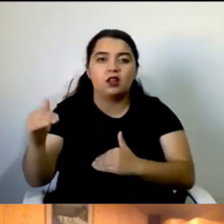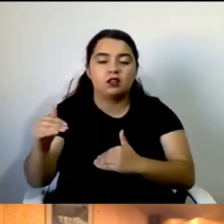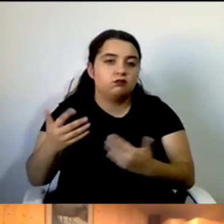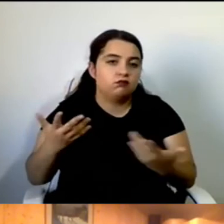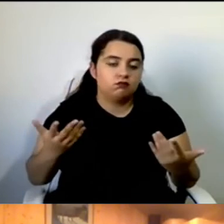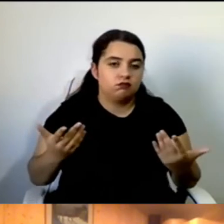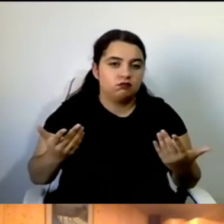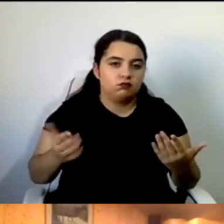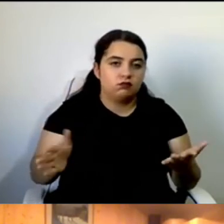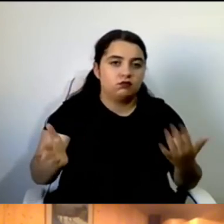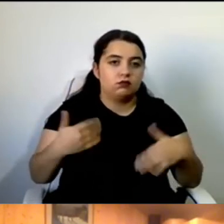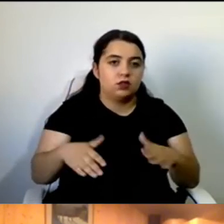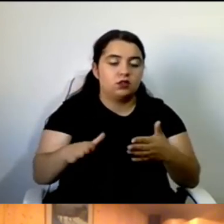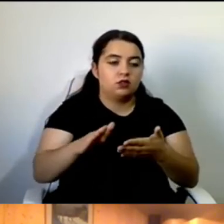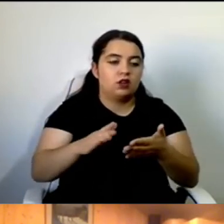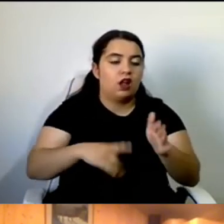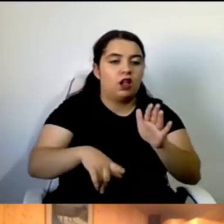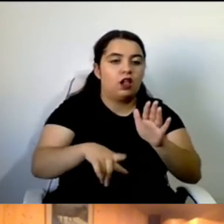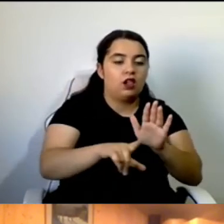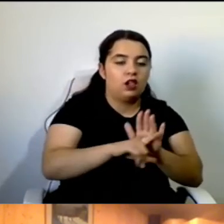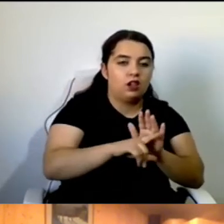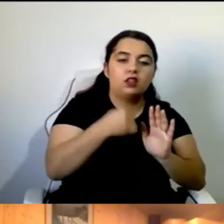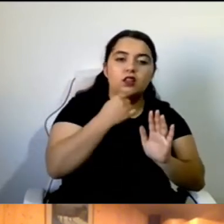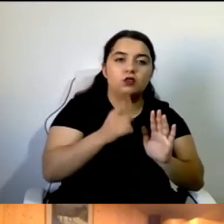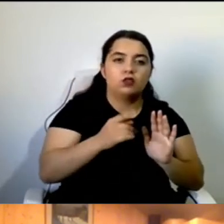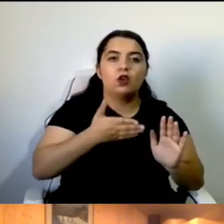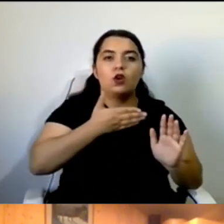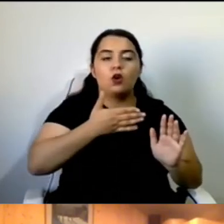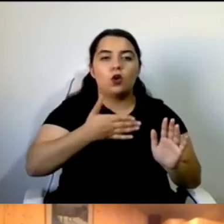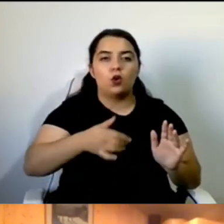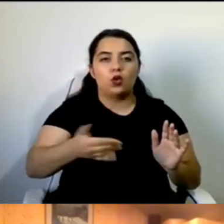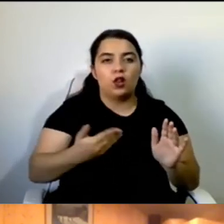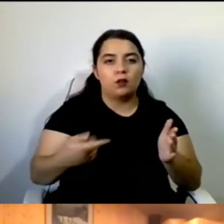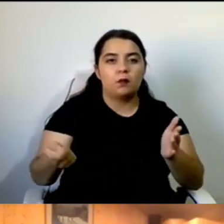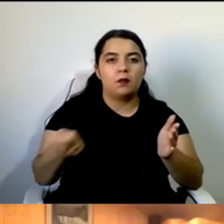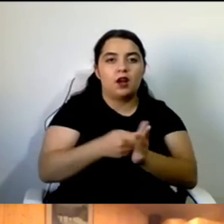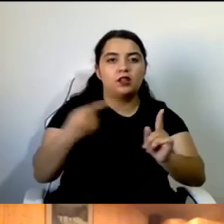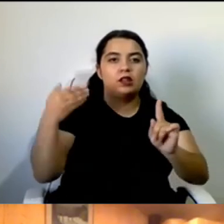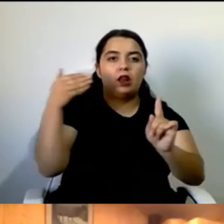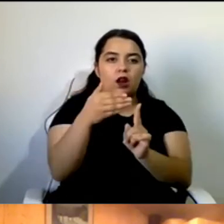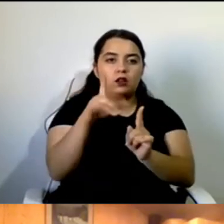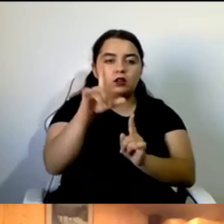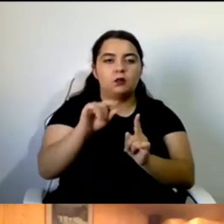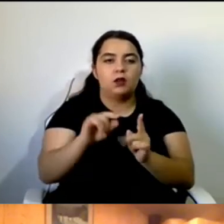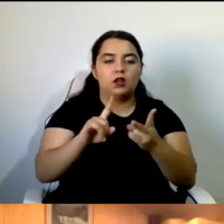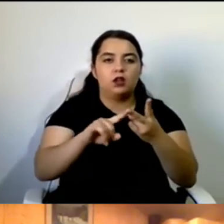direct payment, give you the right to decide what training your assistant needs. It has, of course, to